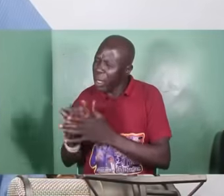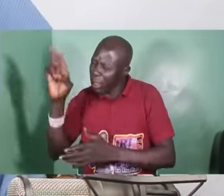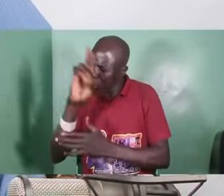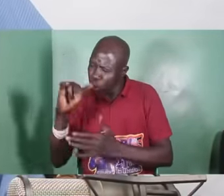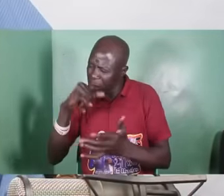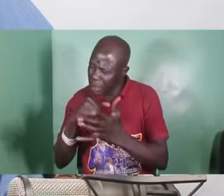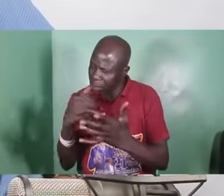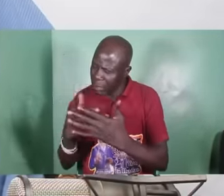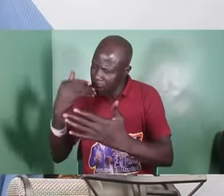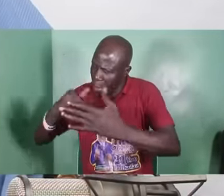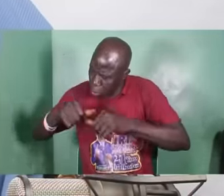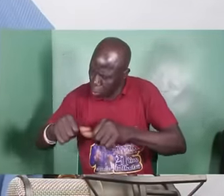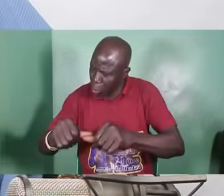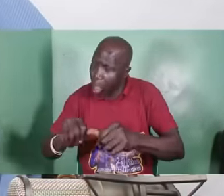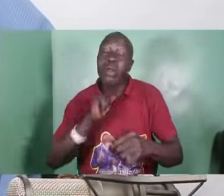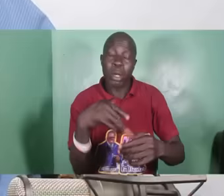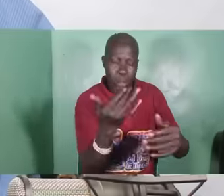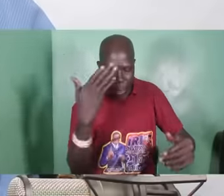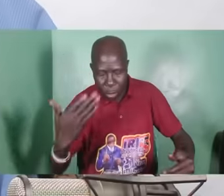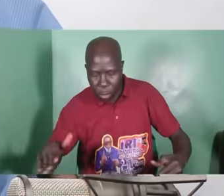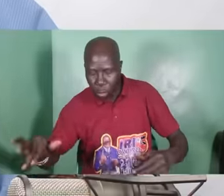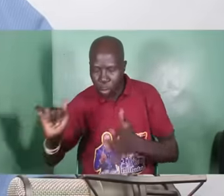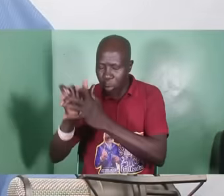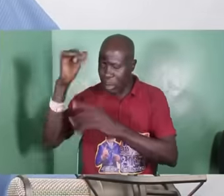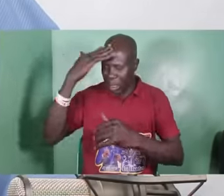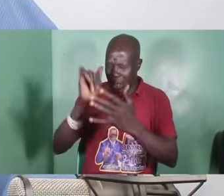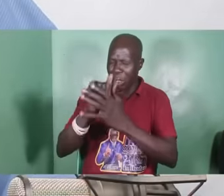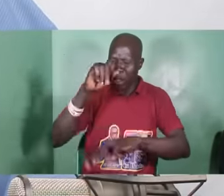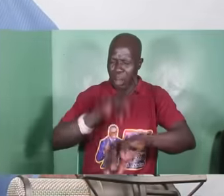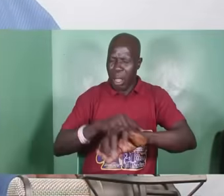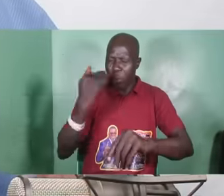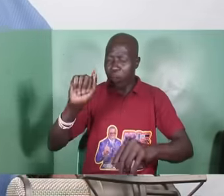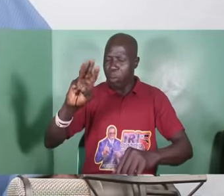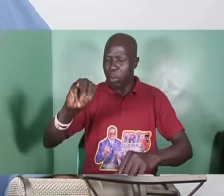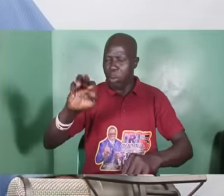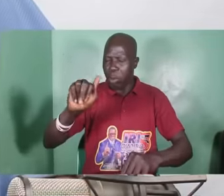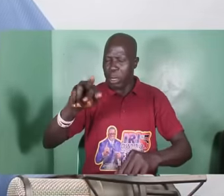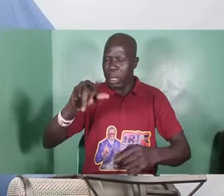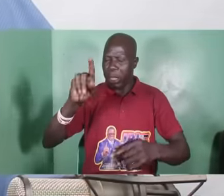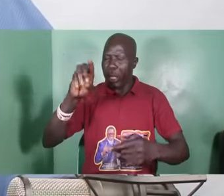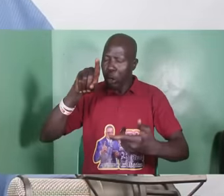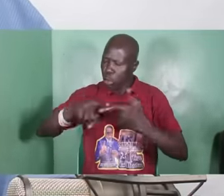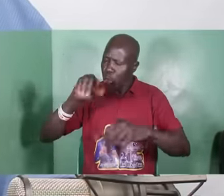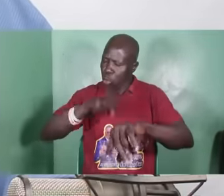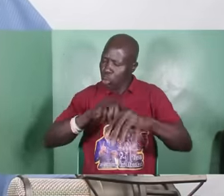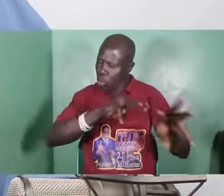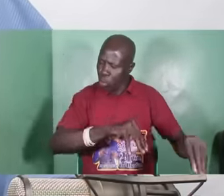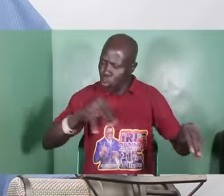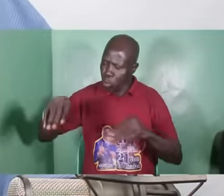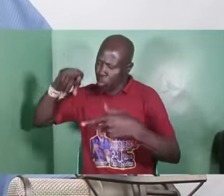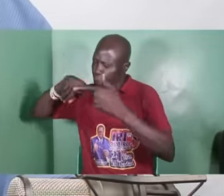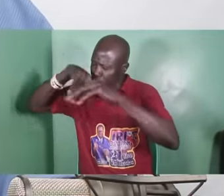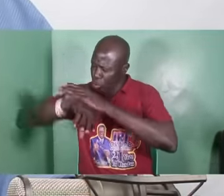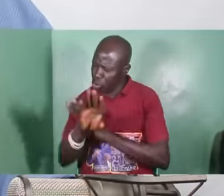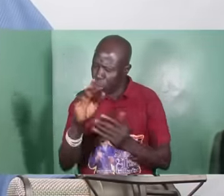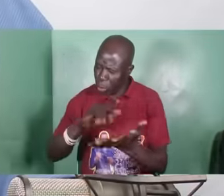lolo. When he was using it. Ashe. Not going. Akoko Mordecai Otito. That is item for the Monica. Matthew Wano Ogo. To move into glory. Emma Babi Pe. But don't